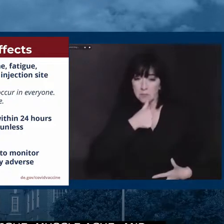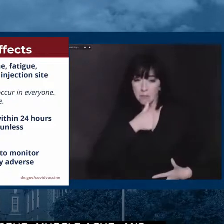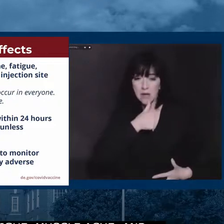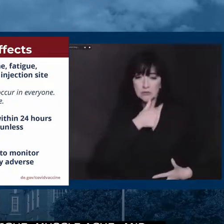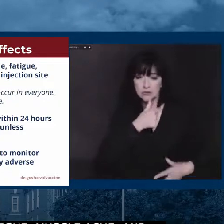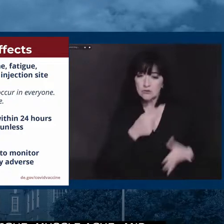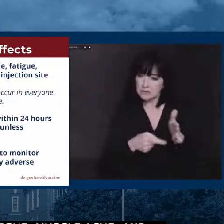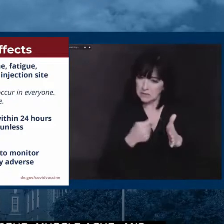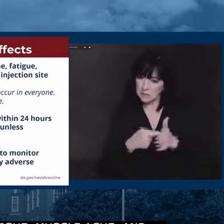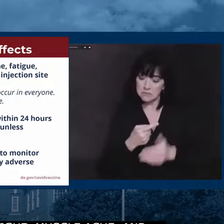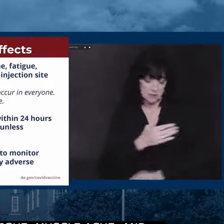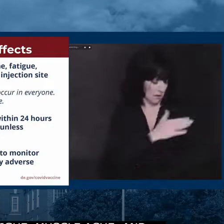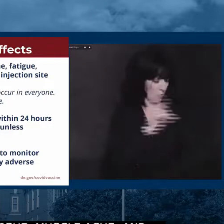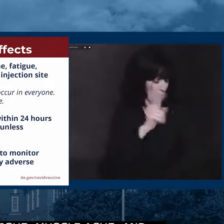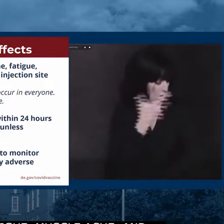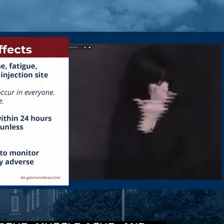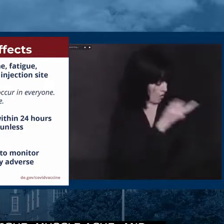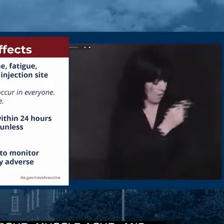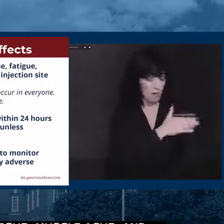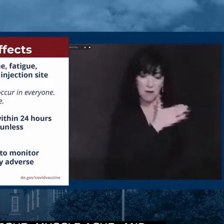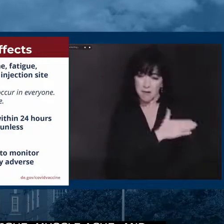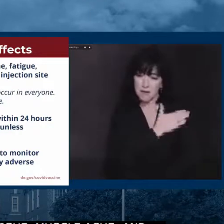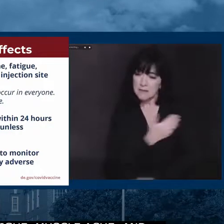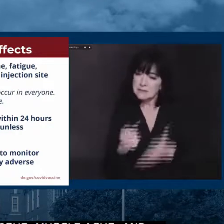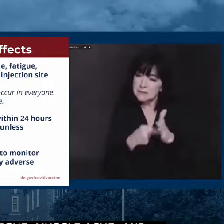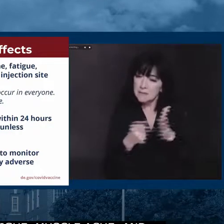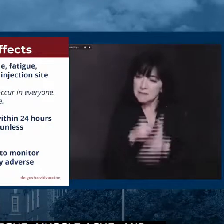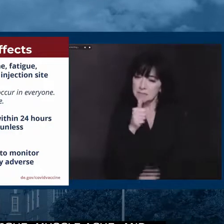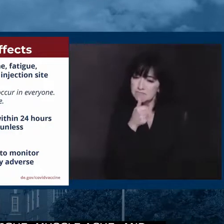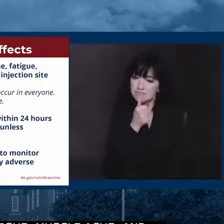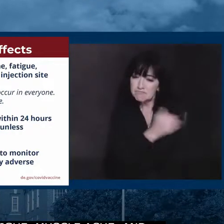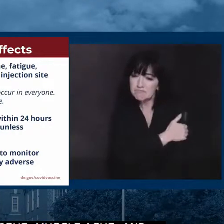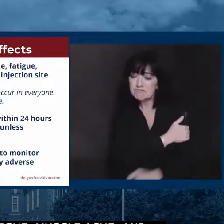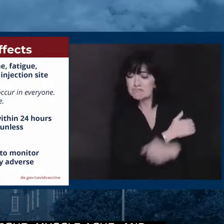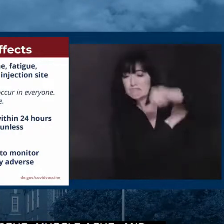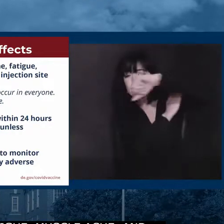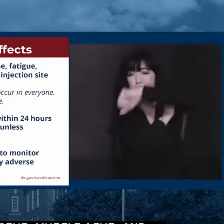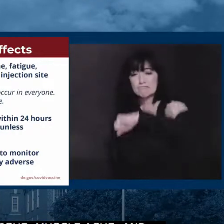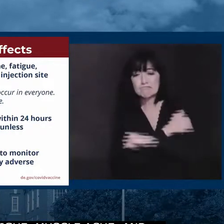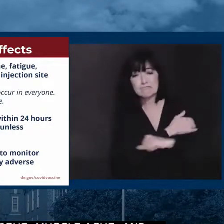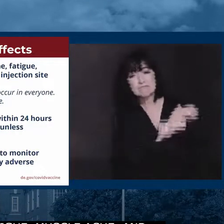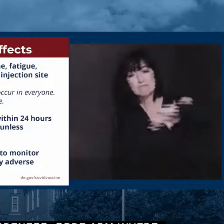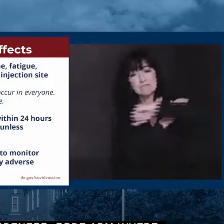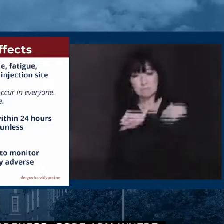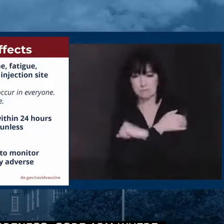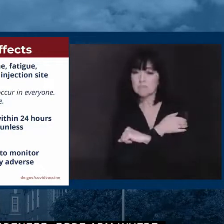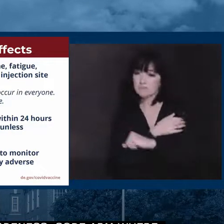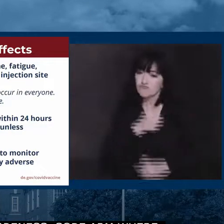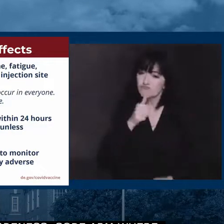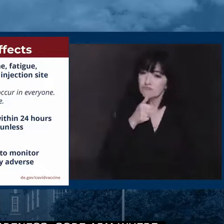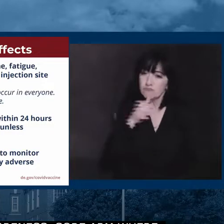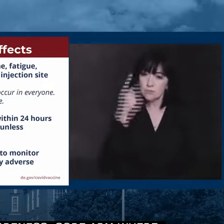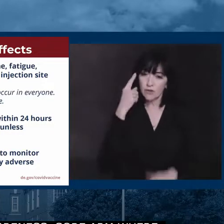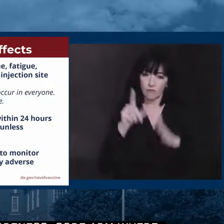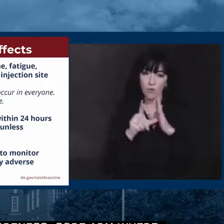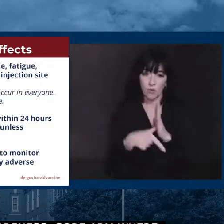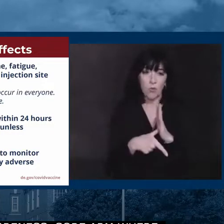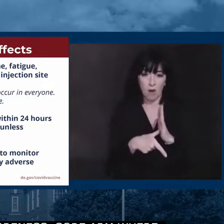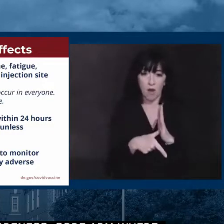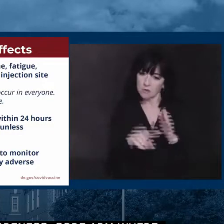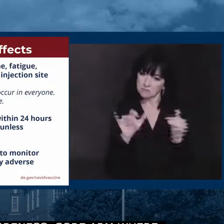arm, where you get the shot, can happen. It's not